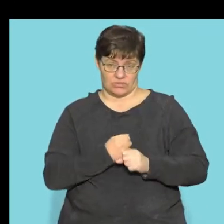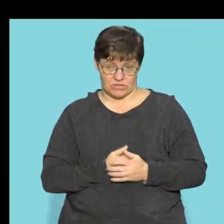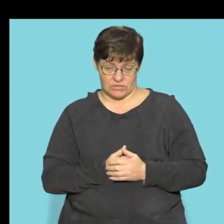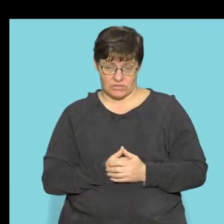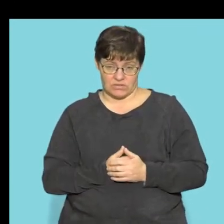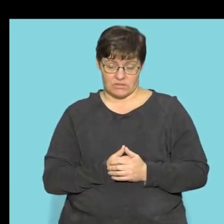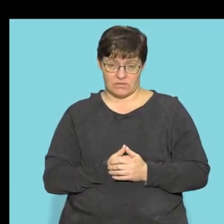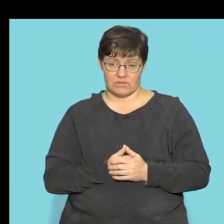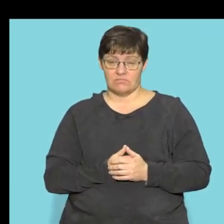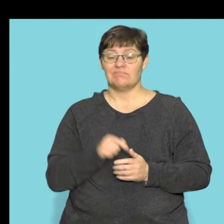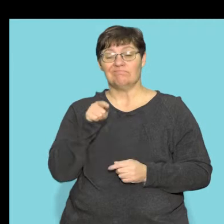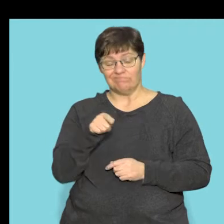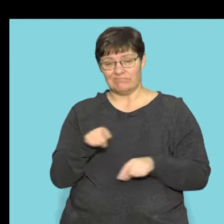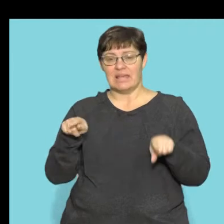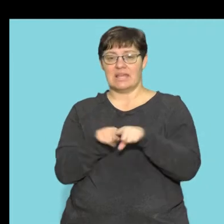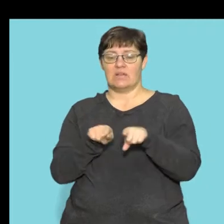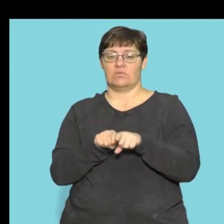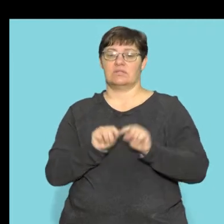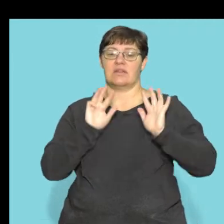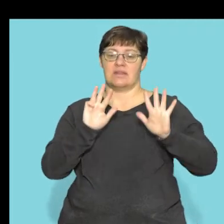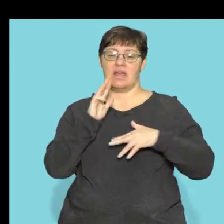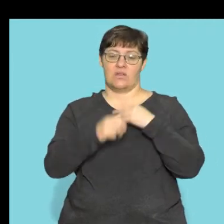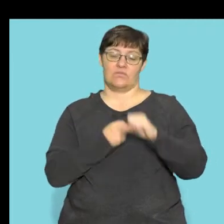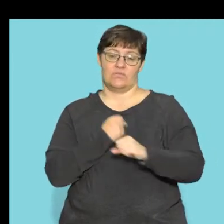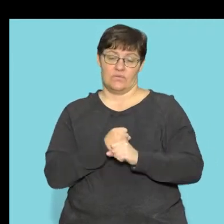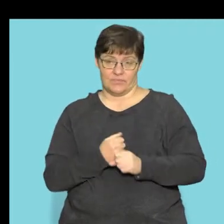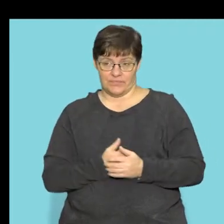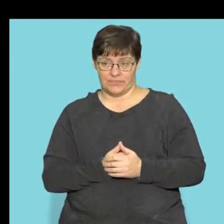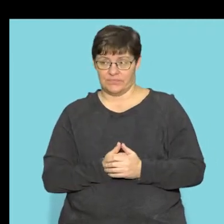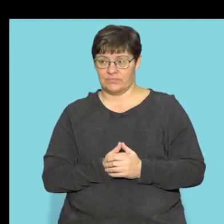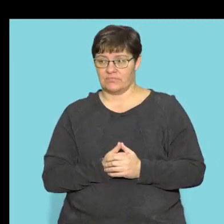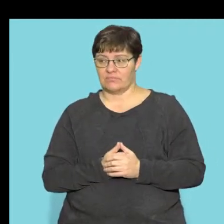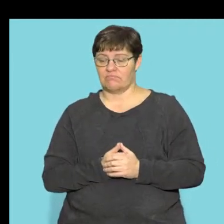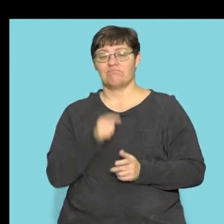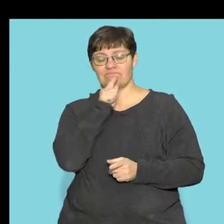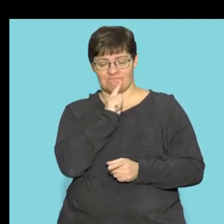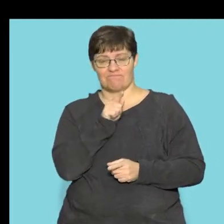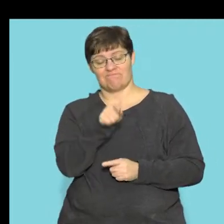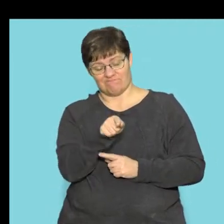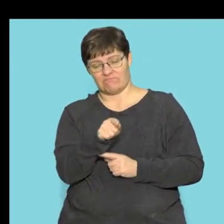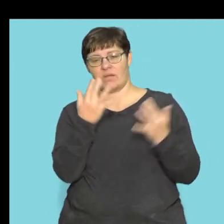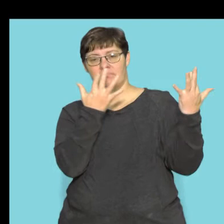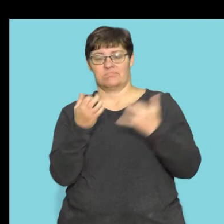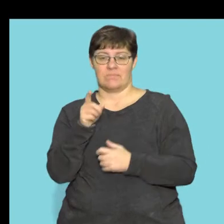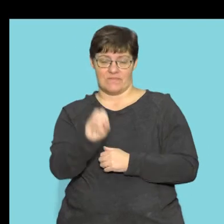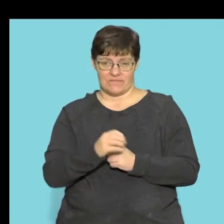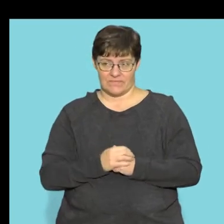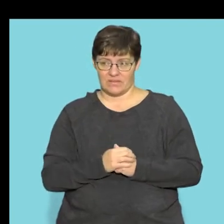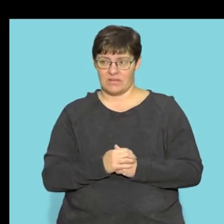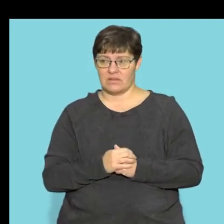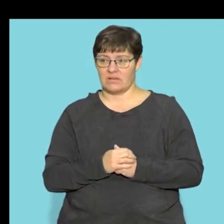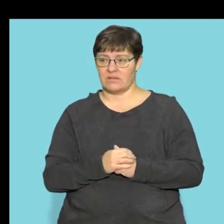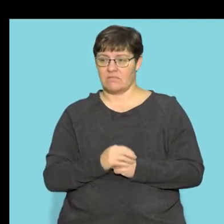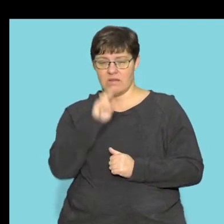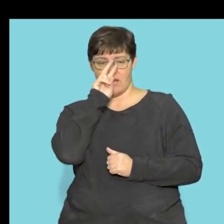So this will be equal to 9 years. And that's how you will then need to do this. But you will